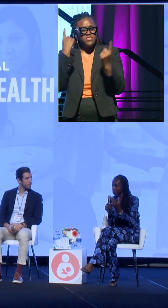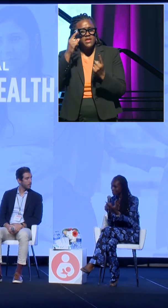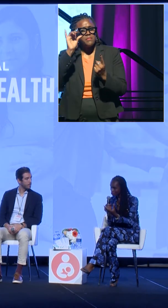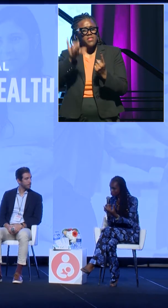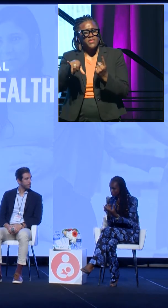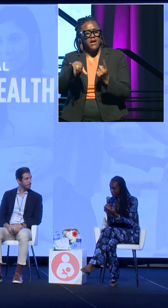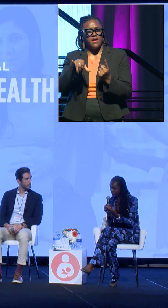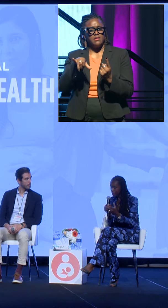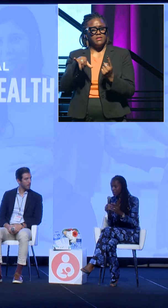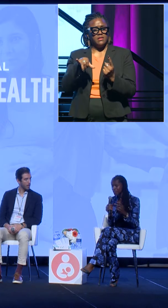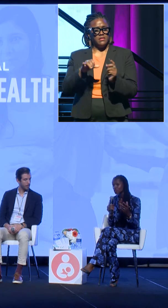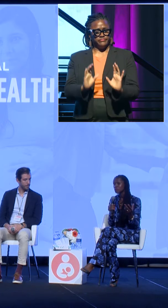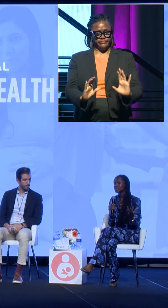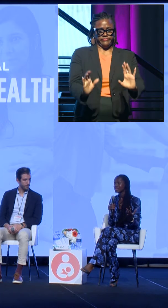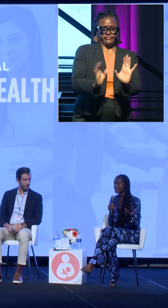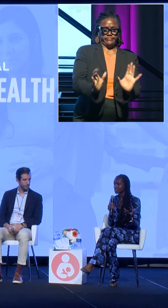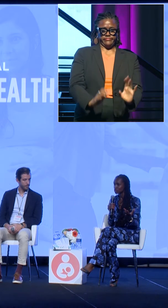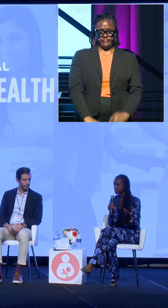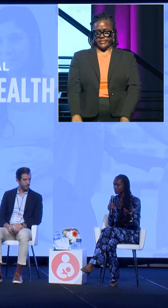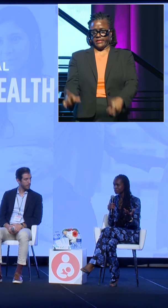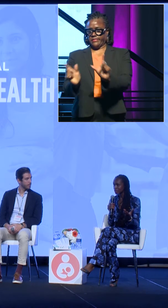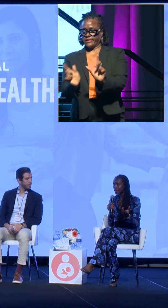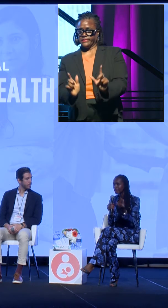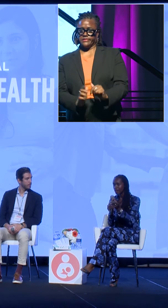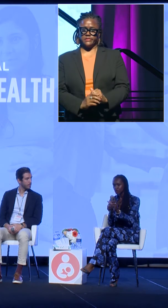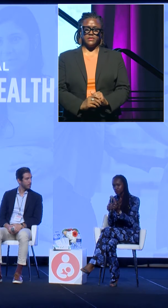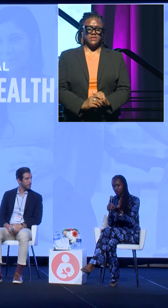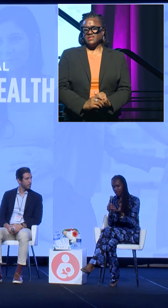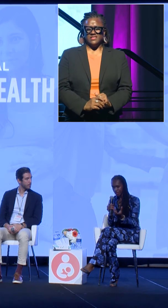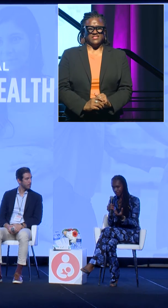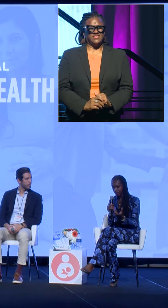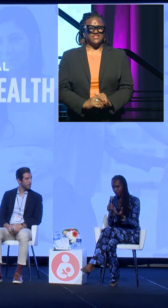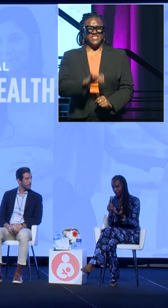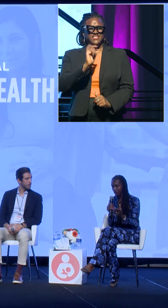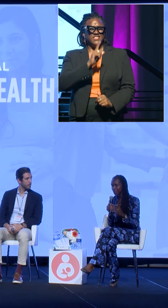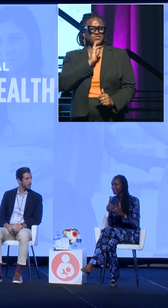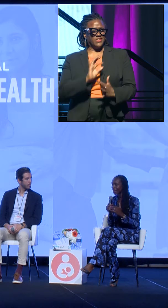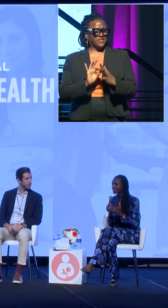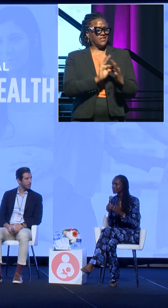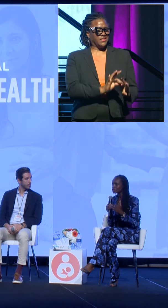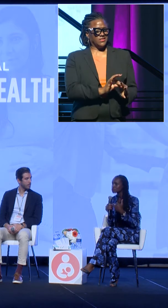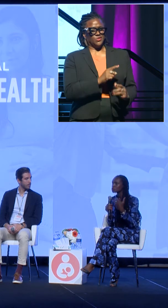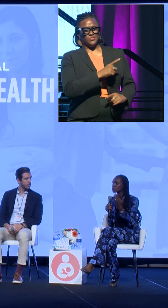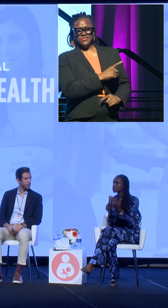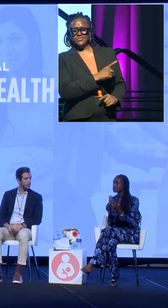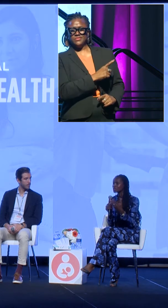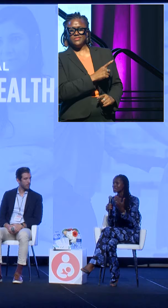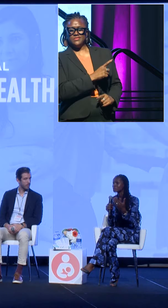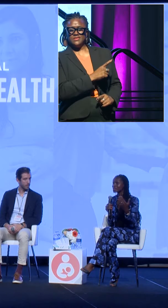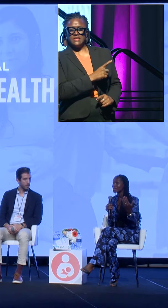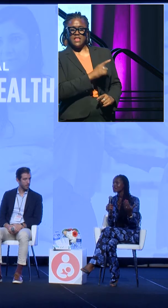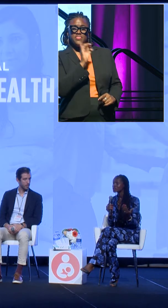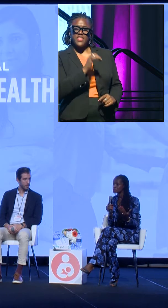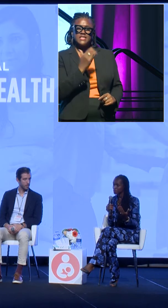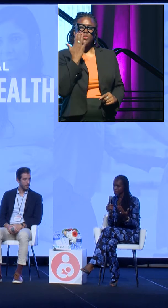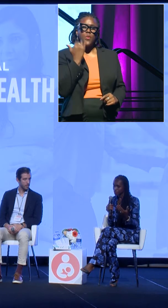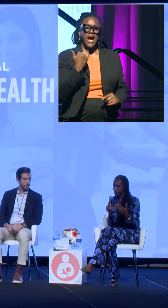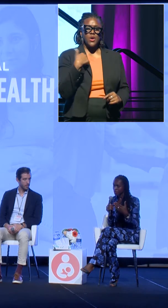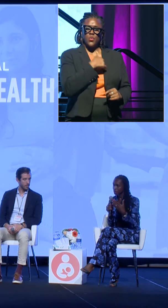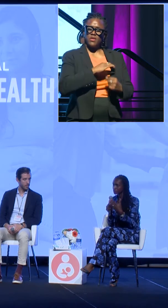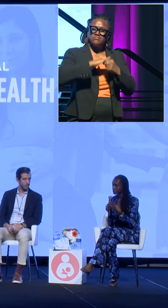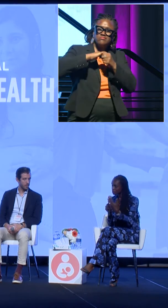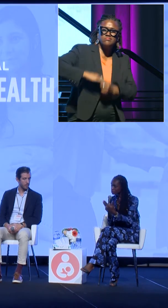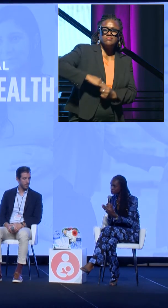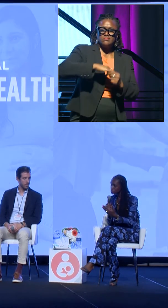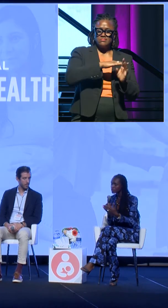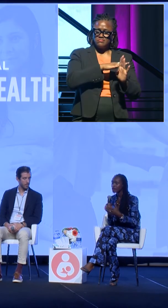dynamic of credentialing and then criminalization, and how those are tied together, and that so much of what keeps us out of spaces